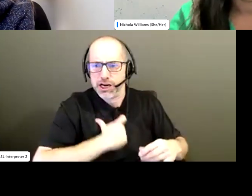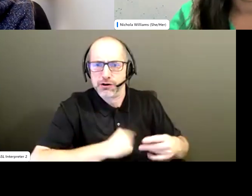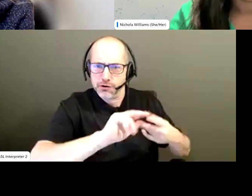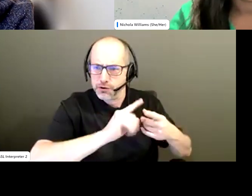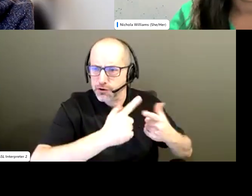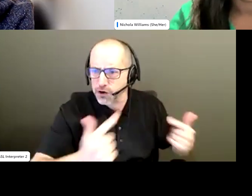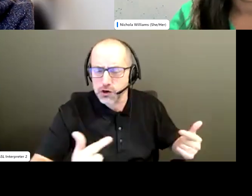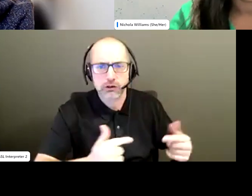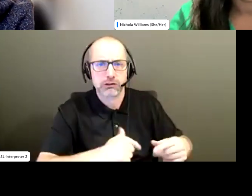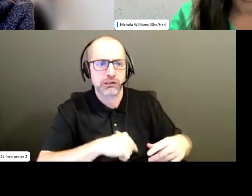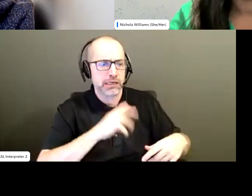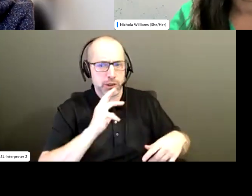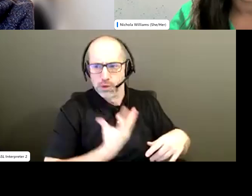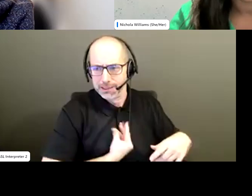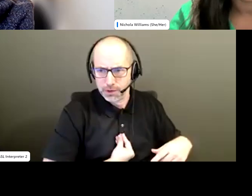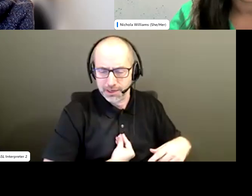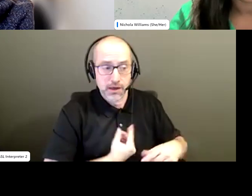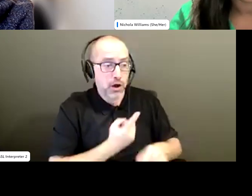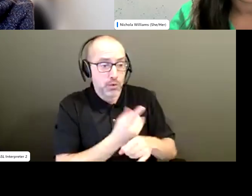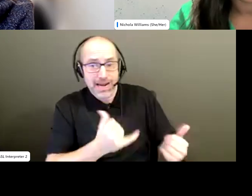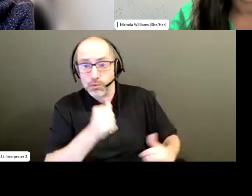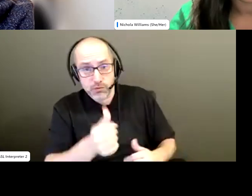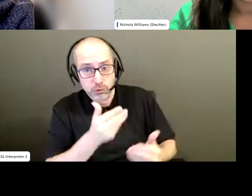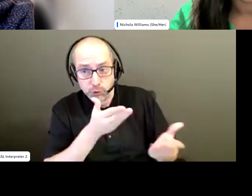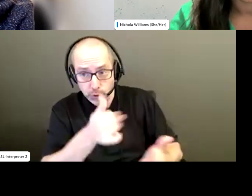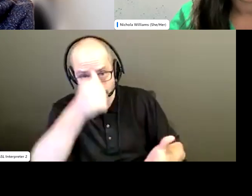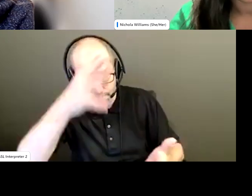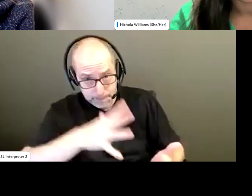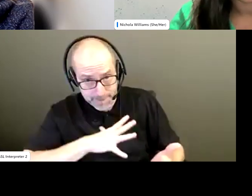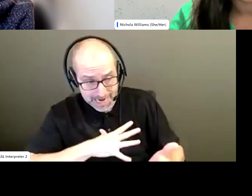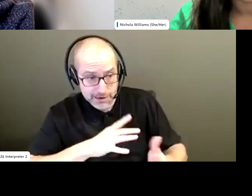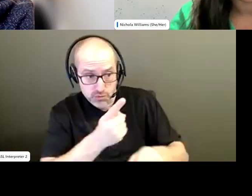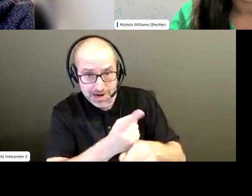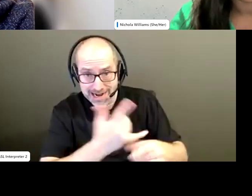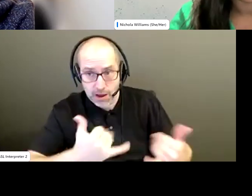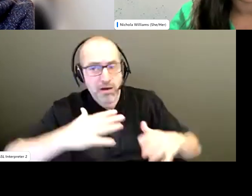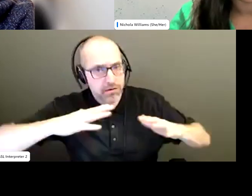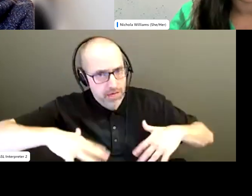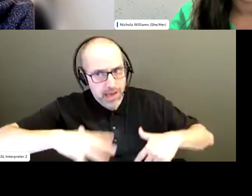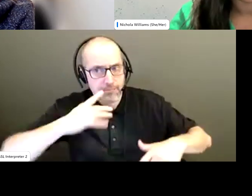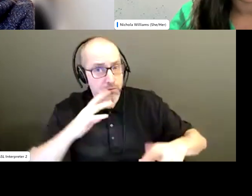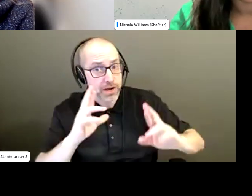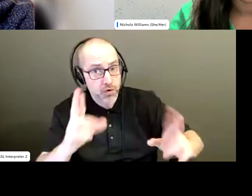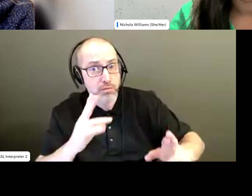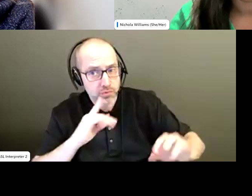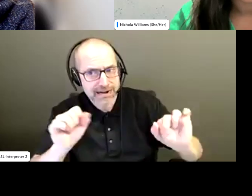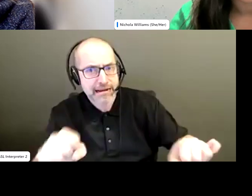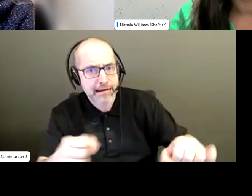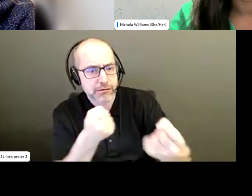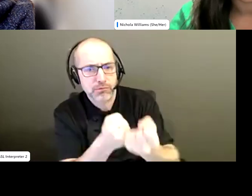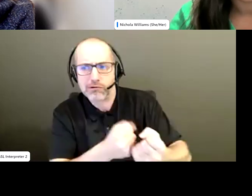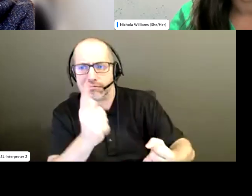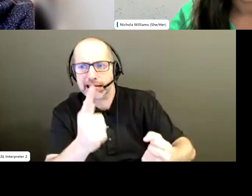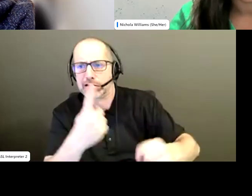We currently don't serve men, but that is something we're, hoping to explore in the coming years because we recognize that is a very big gap